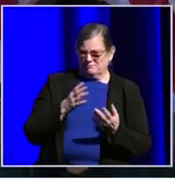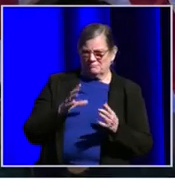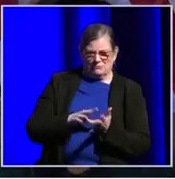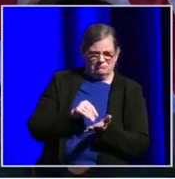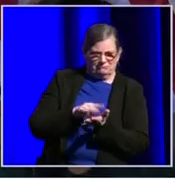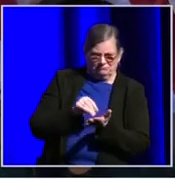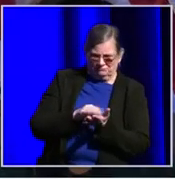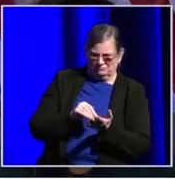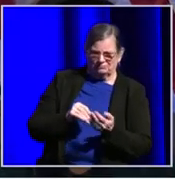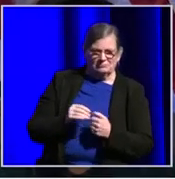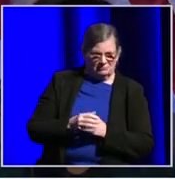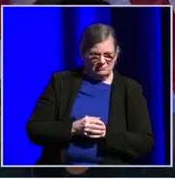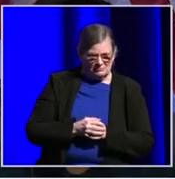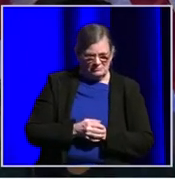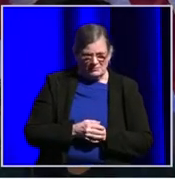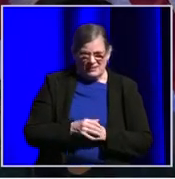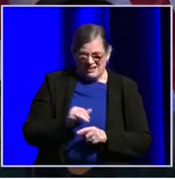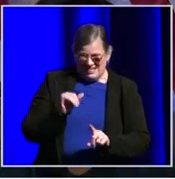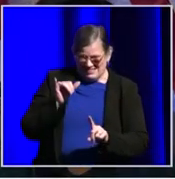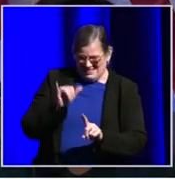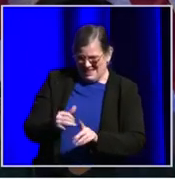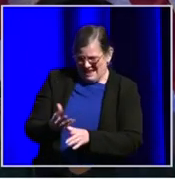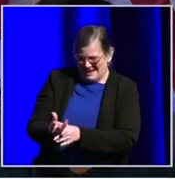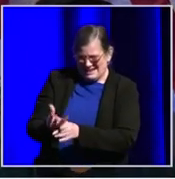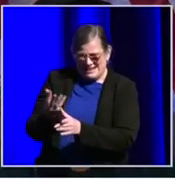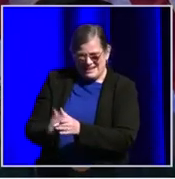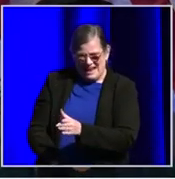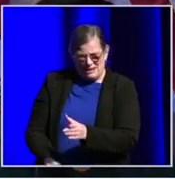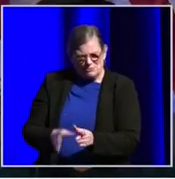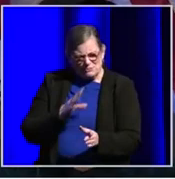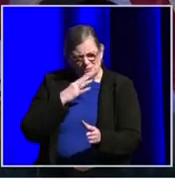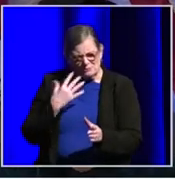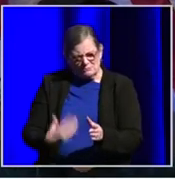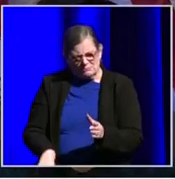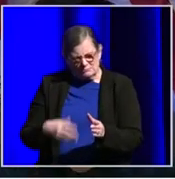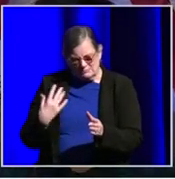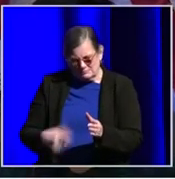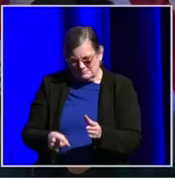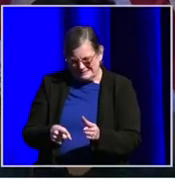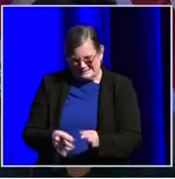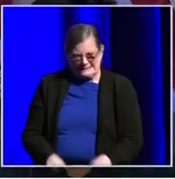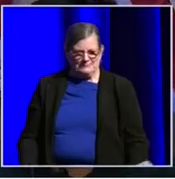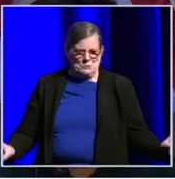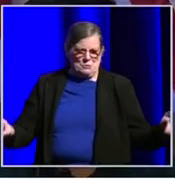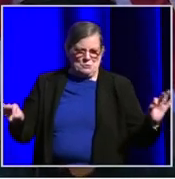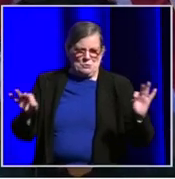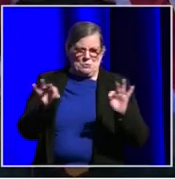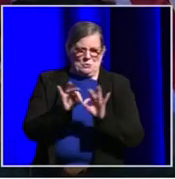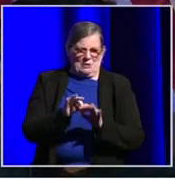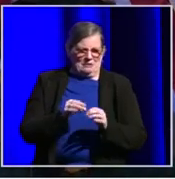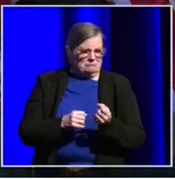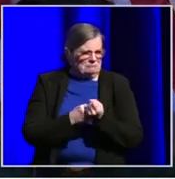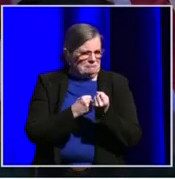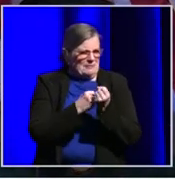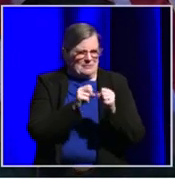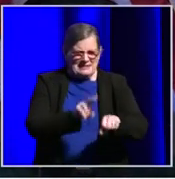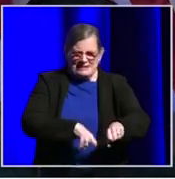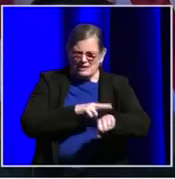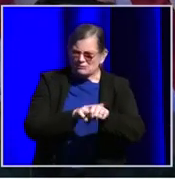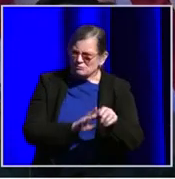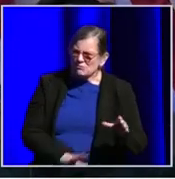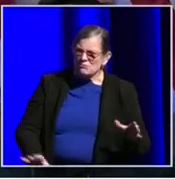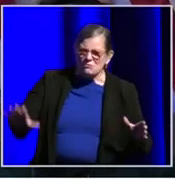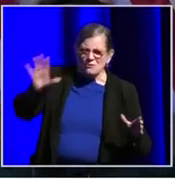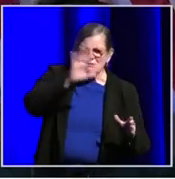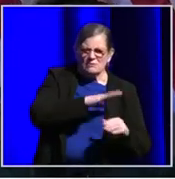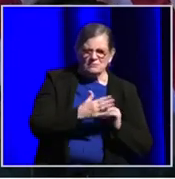close significantly. I want our national assessment scores to exceed the national average, and I want to see this as our goal for